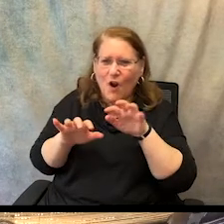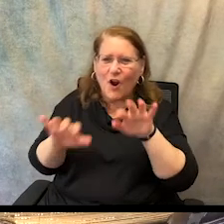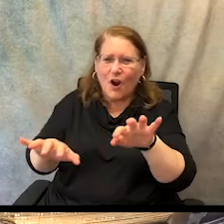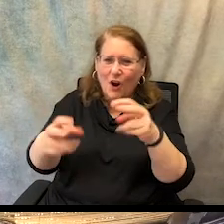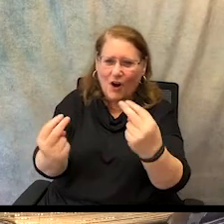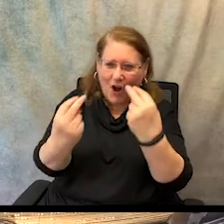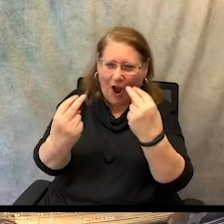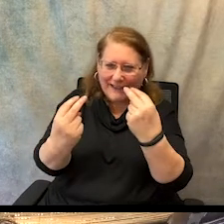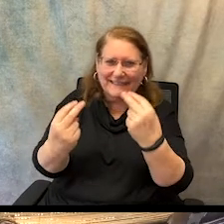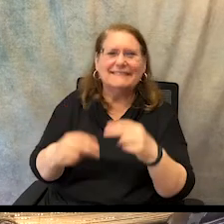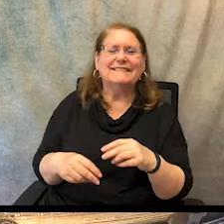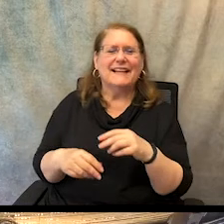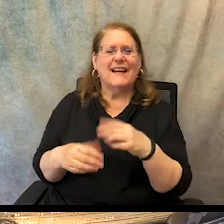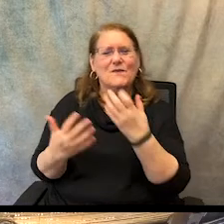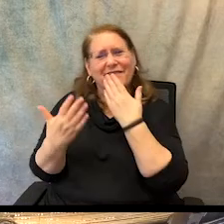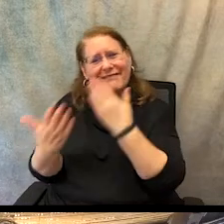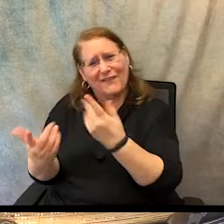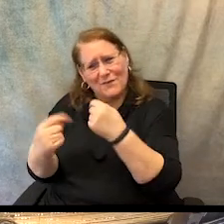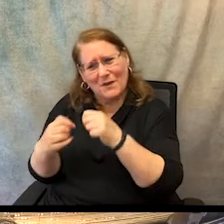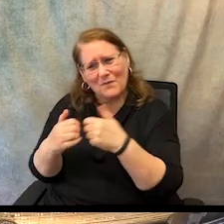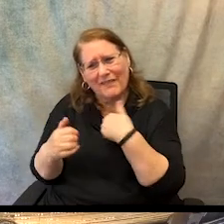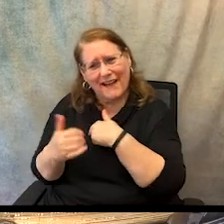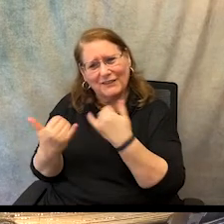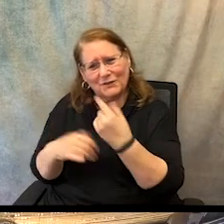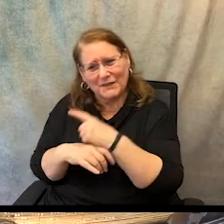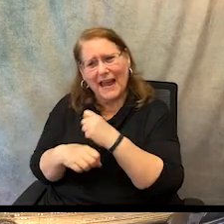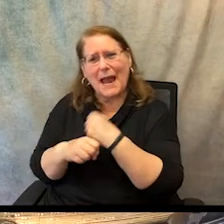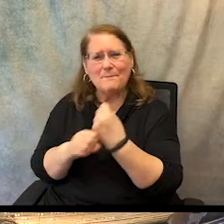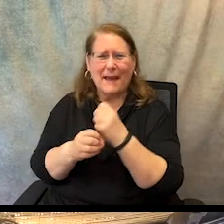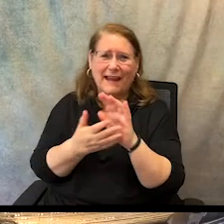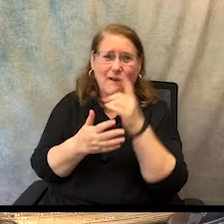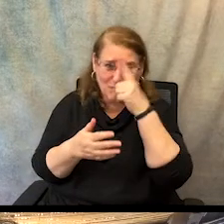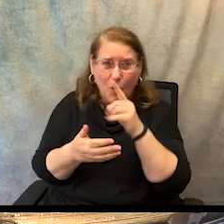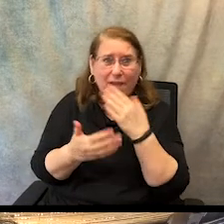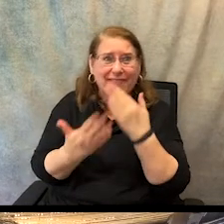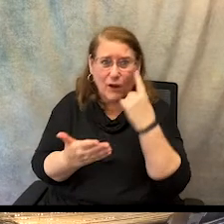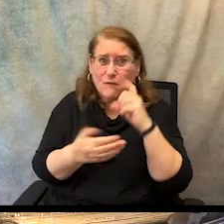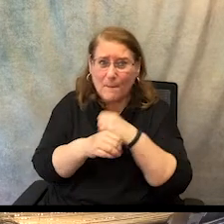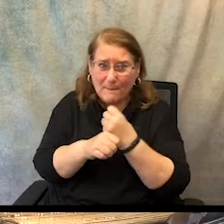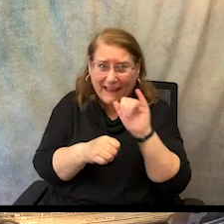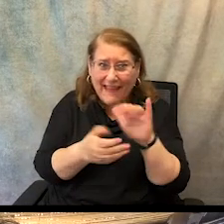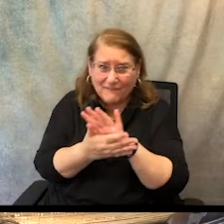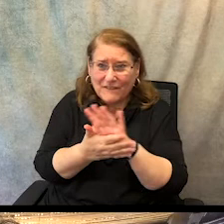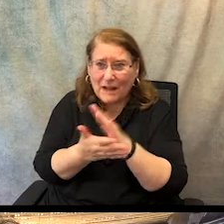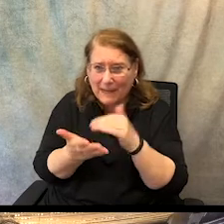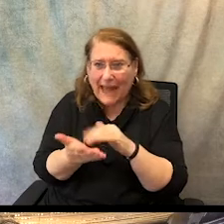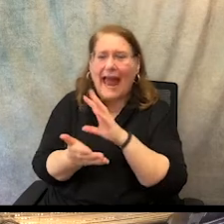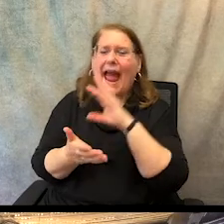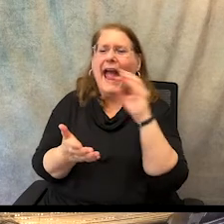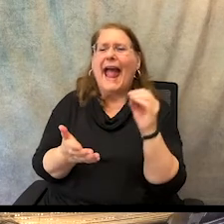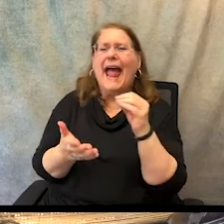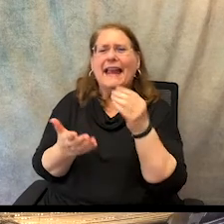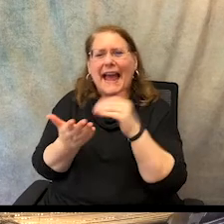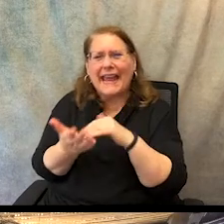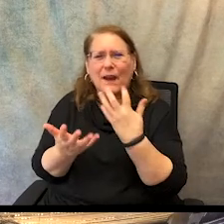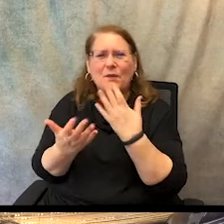So I want to thank you so much for being here with us today, for making this film once again, and for taking the